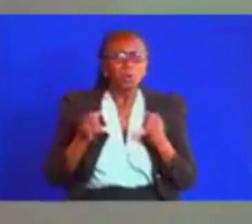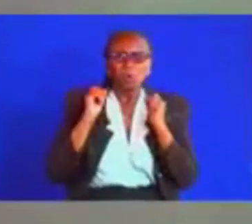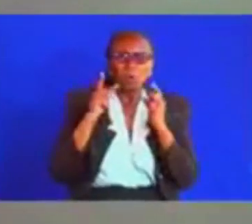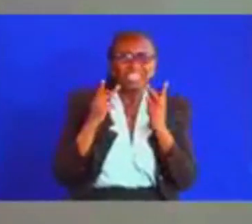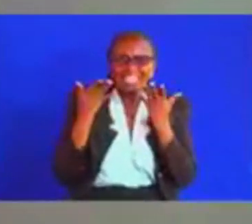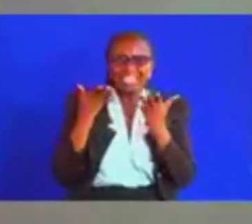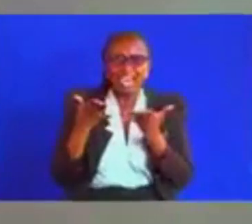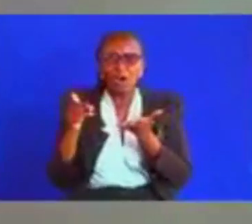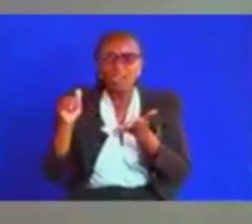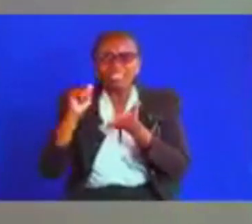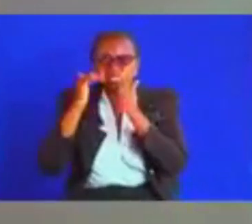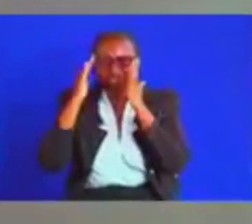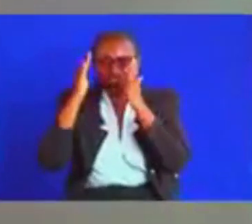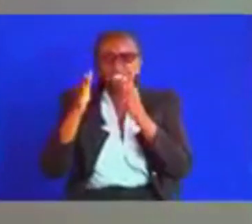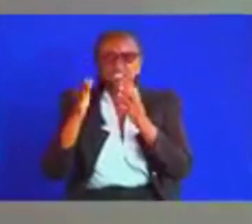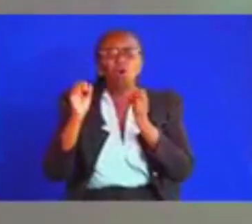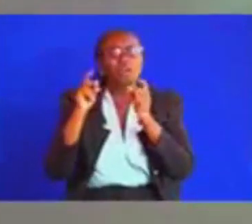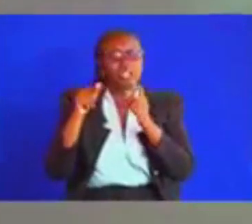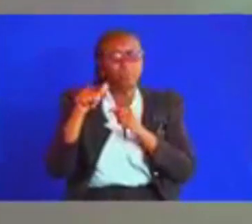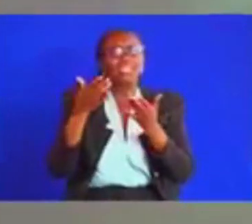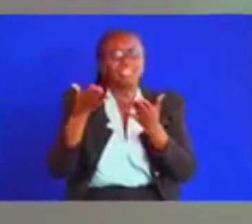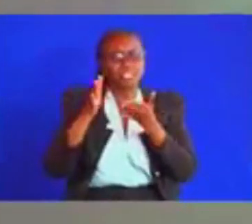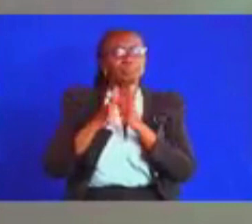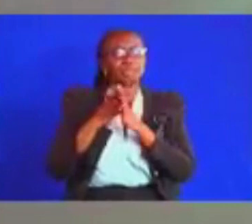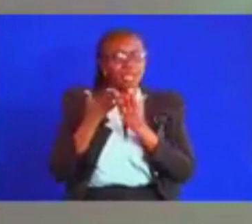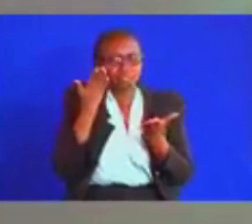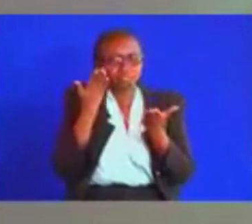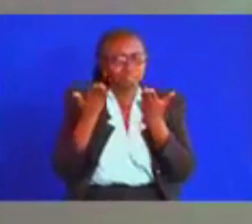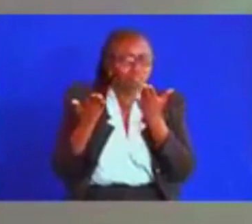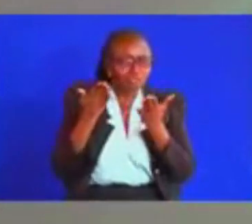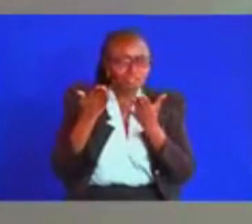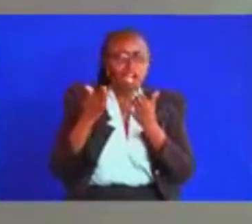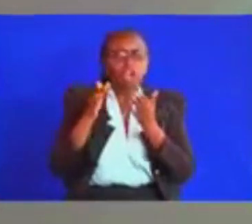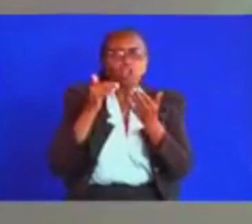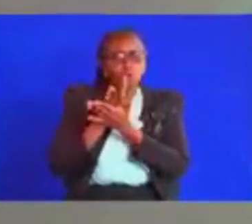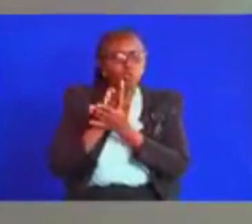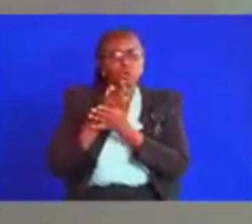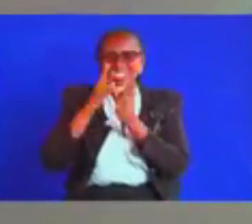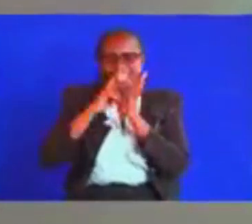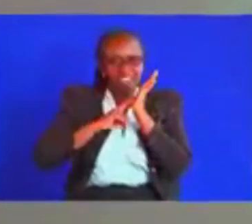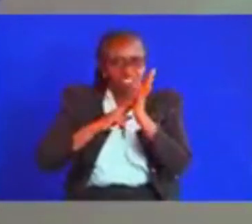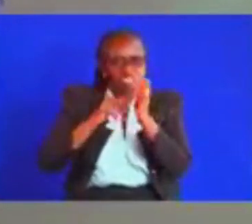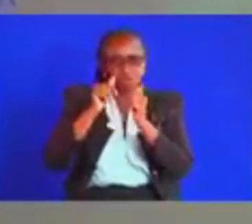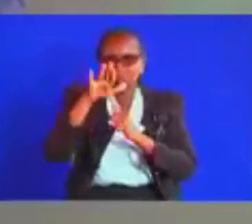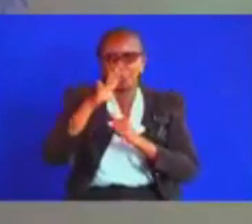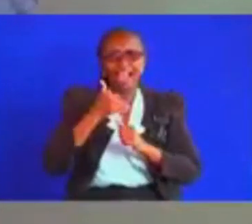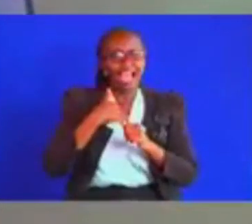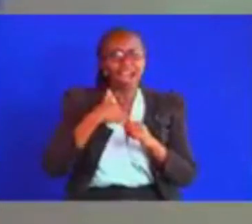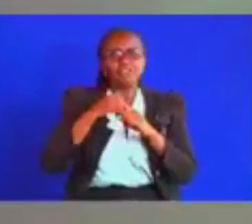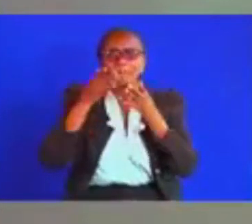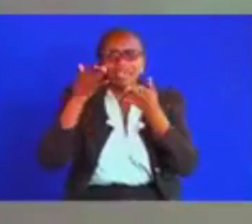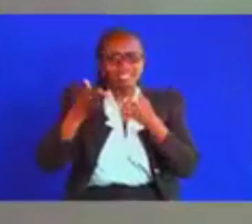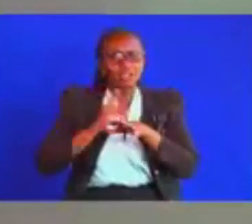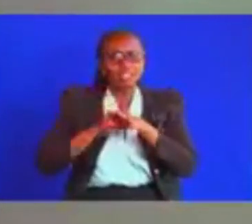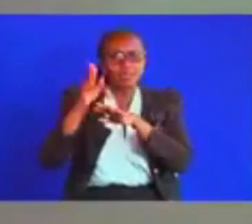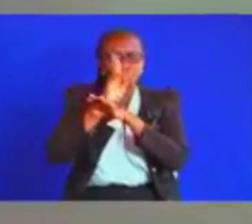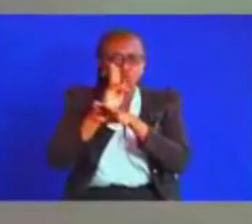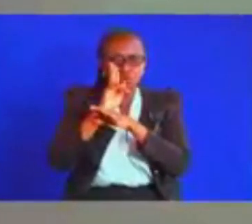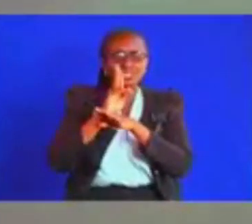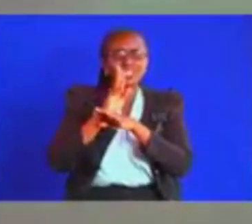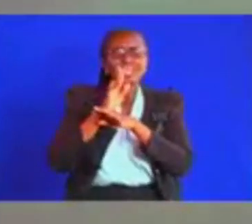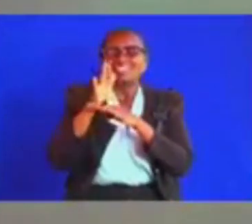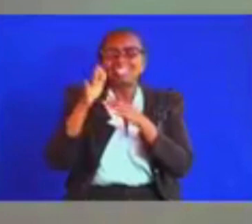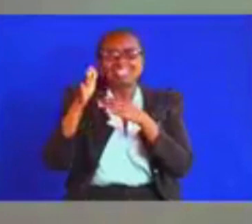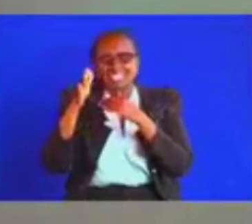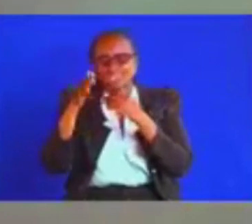based, we have to be fair on them. They did the best with the level of revelation they had. But now, using the lens of Jesus, we